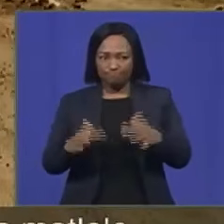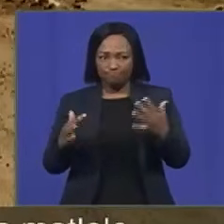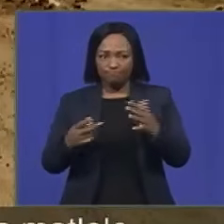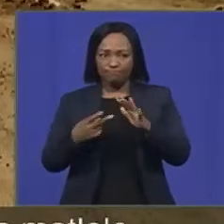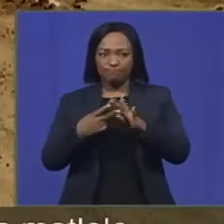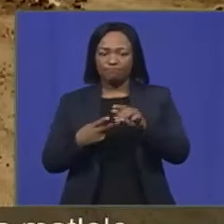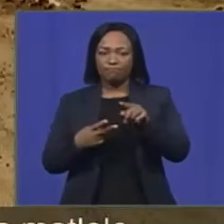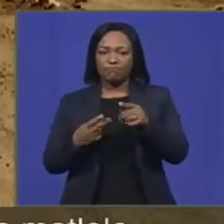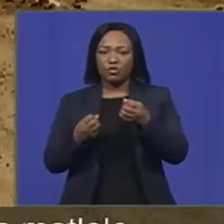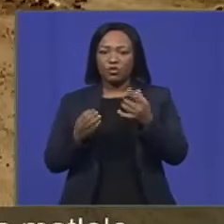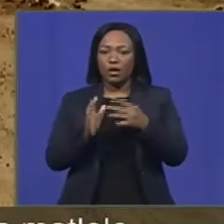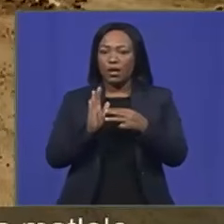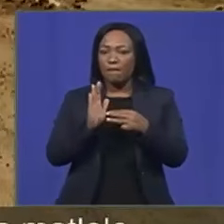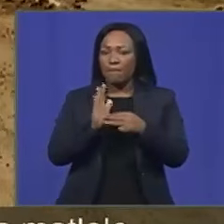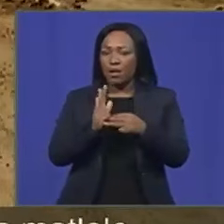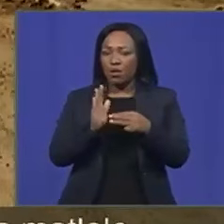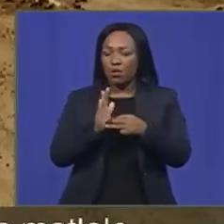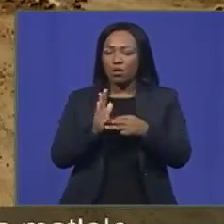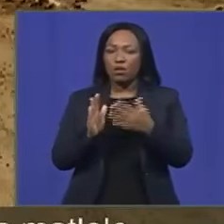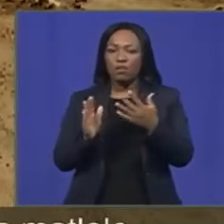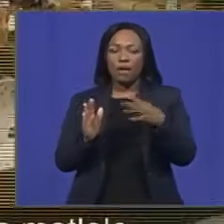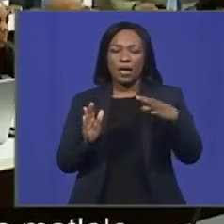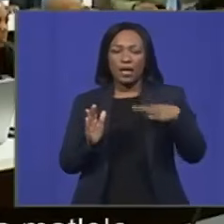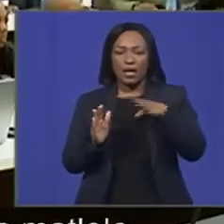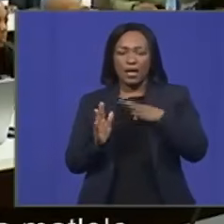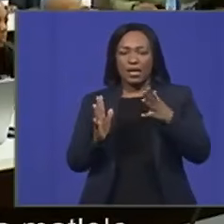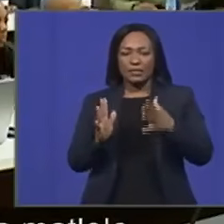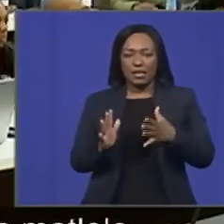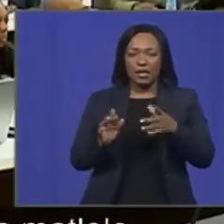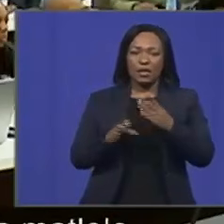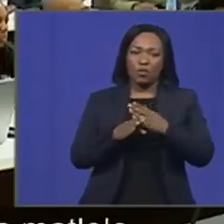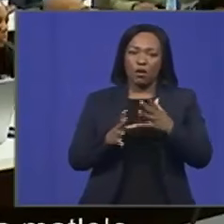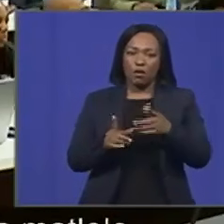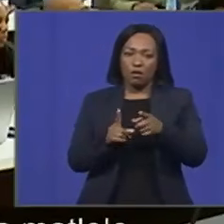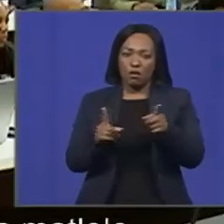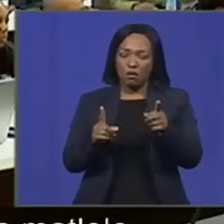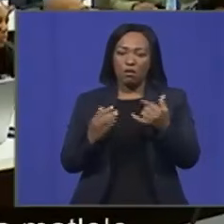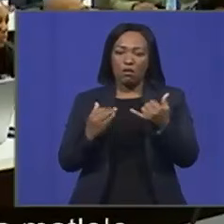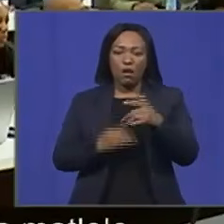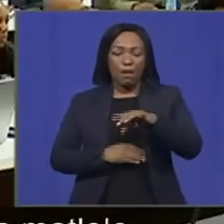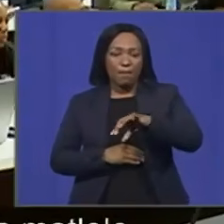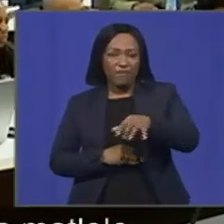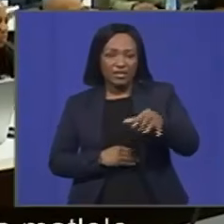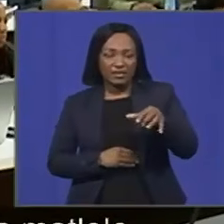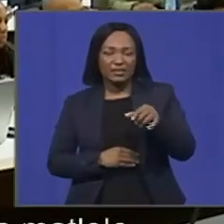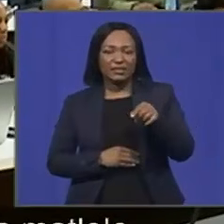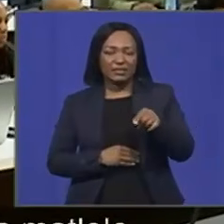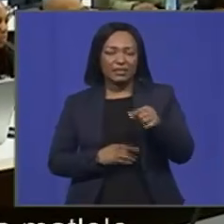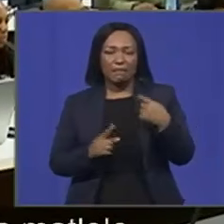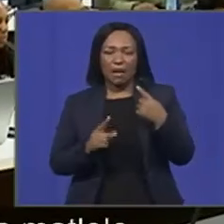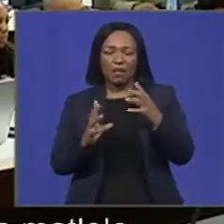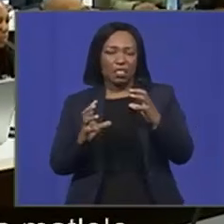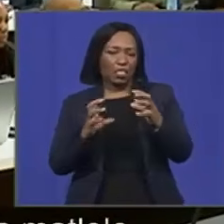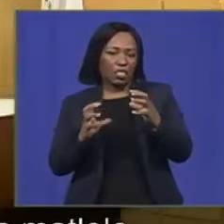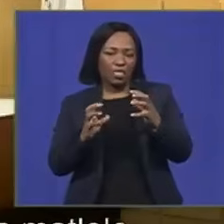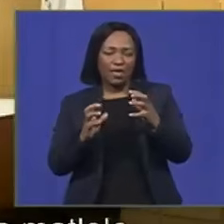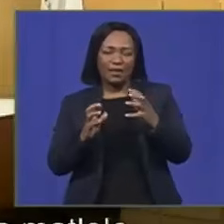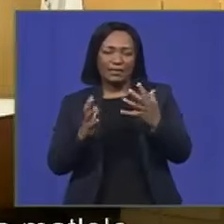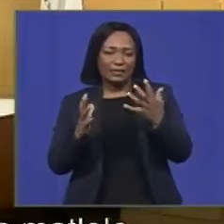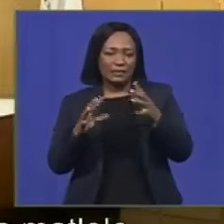go kolutiwa dimilione tsa diranta ke makhanselara le badiri. Ebile go makgetlo a le robedi puso ya porofense e tsereganya fela go sa fetoge